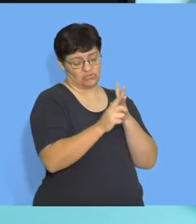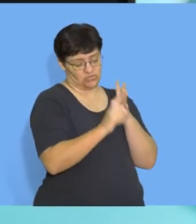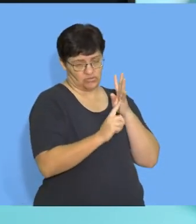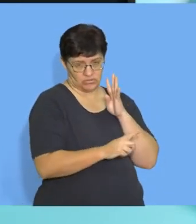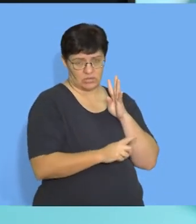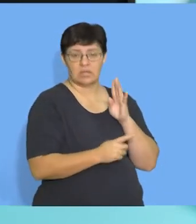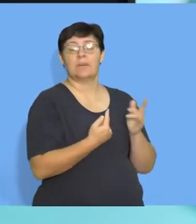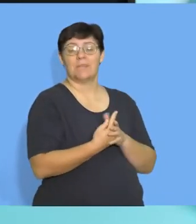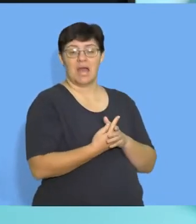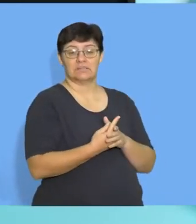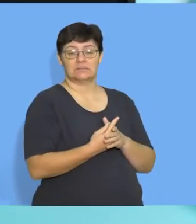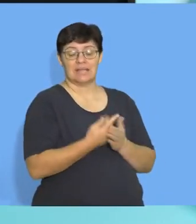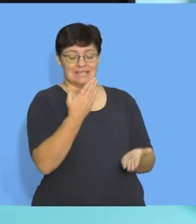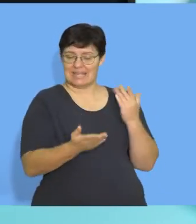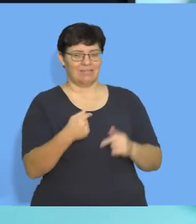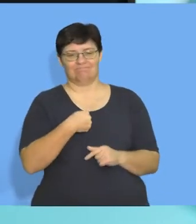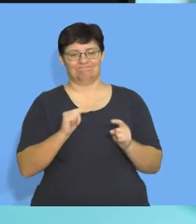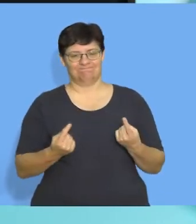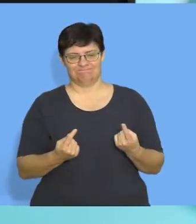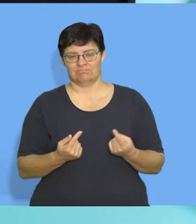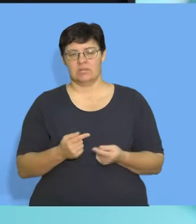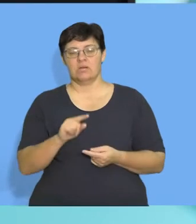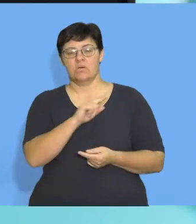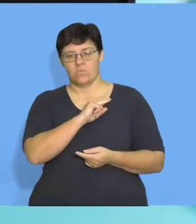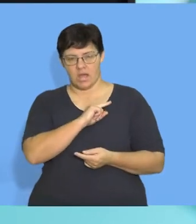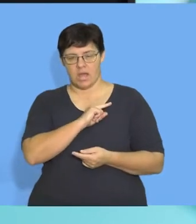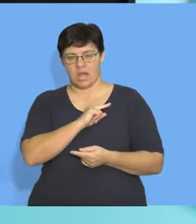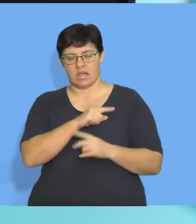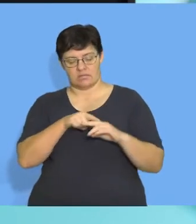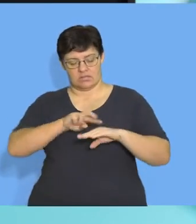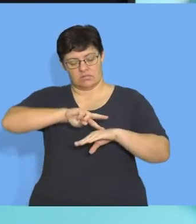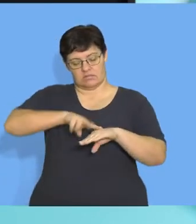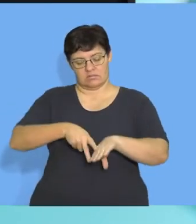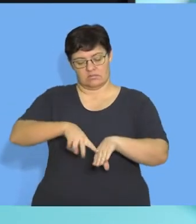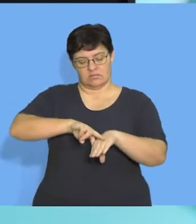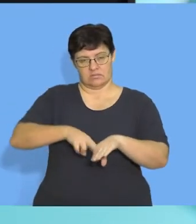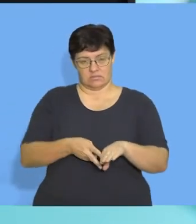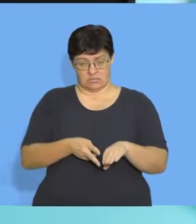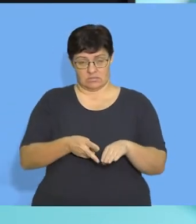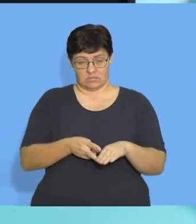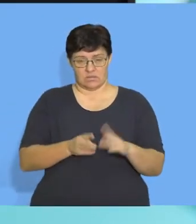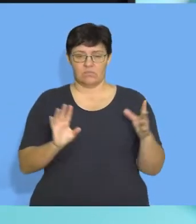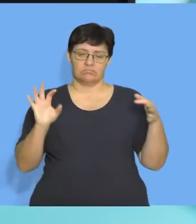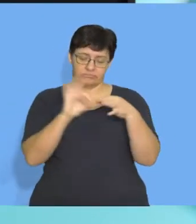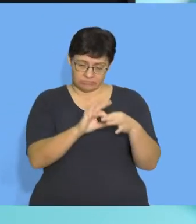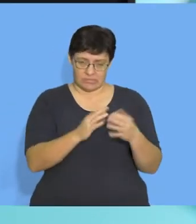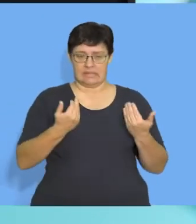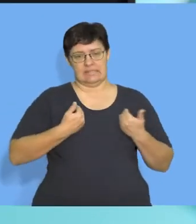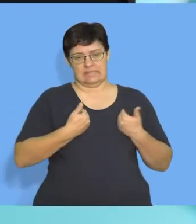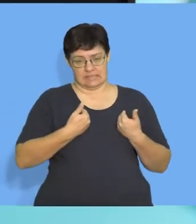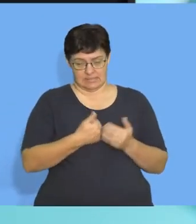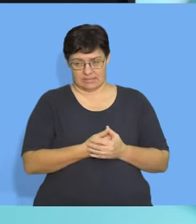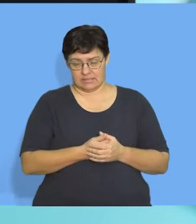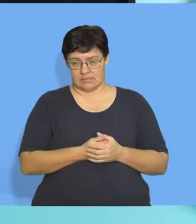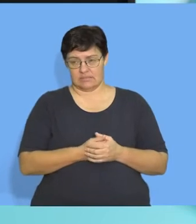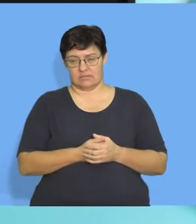worth practicing them to scale, okay? With a protractor, with a ruler, drawing them nice and neat, okay?